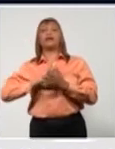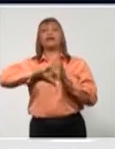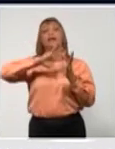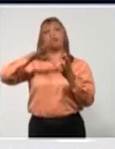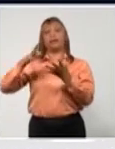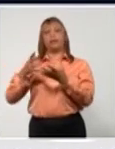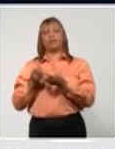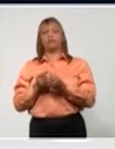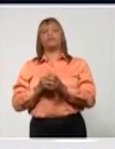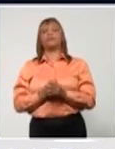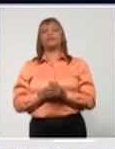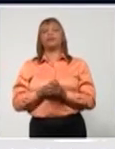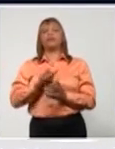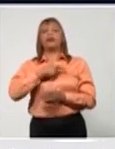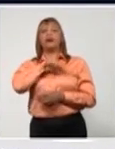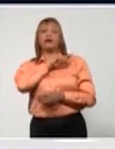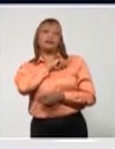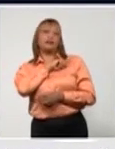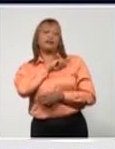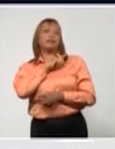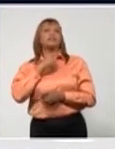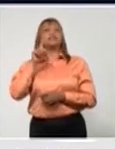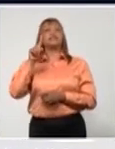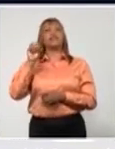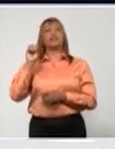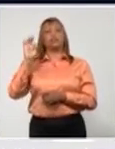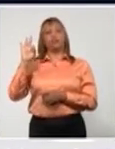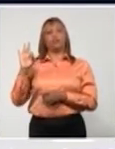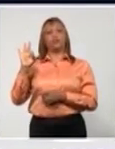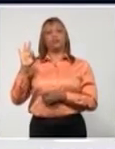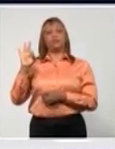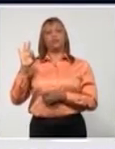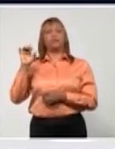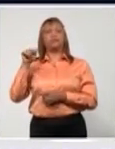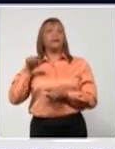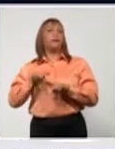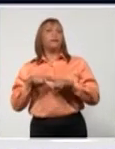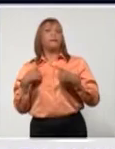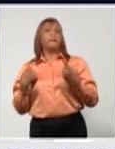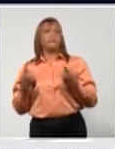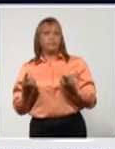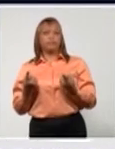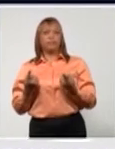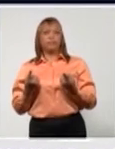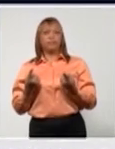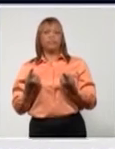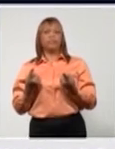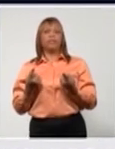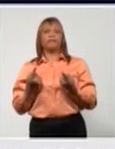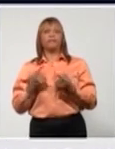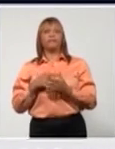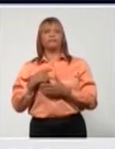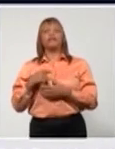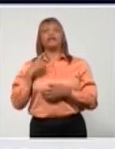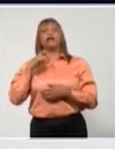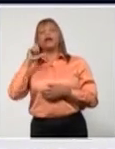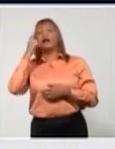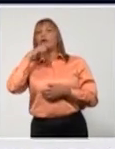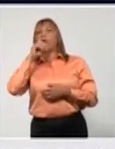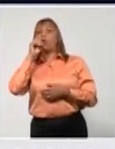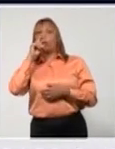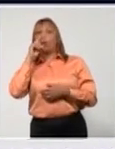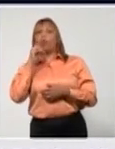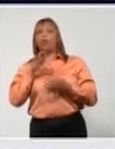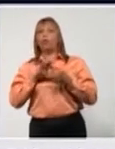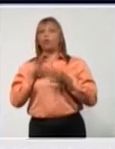Cuba 21st in the Americas and 110th in the world. As we always mention, 2 individuals were evacuated at the beginning